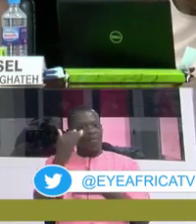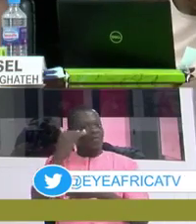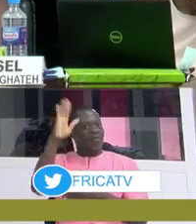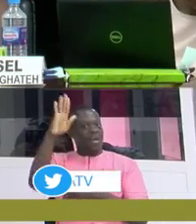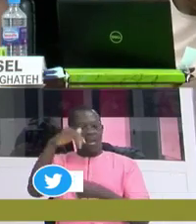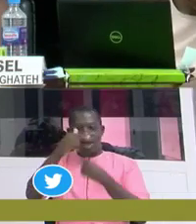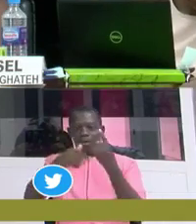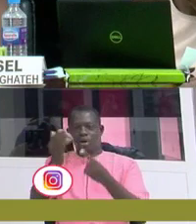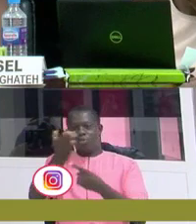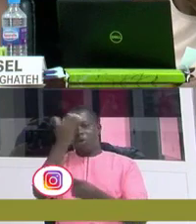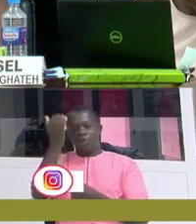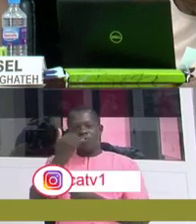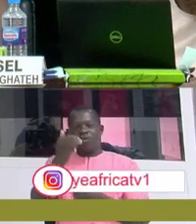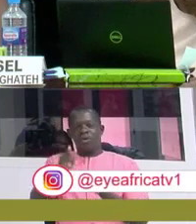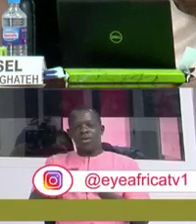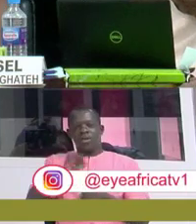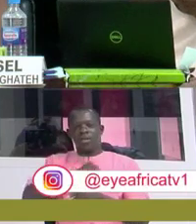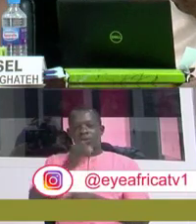Onde woka is my problem.